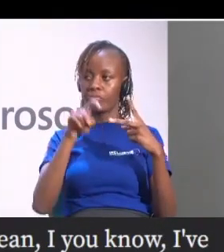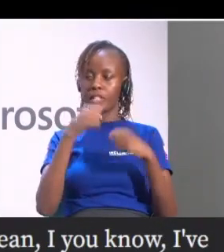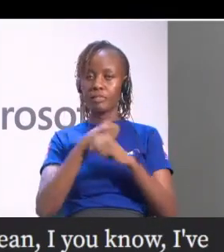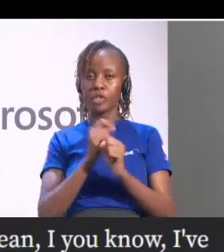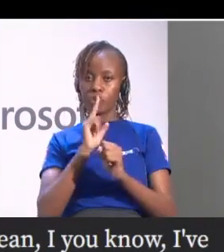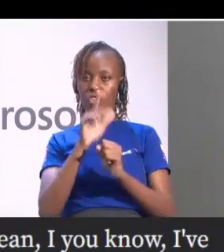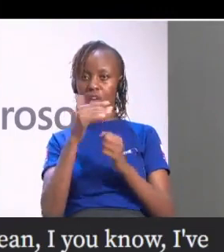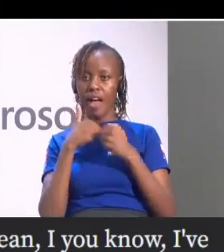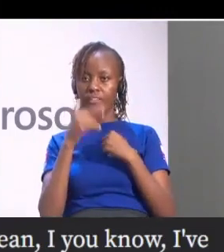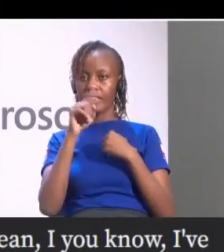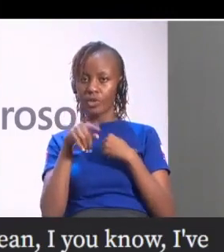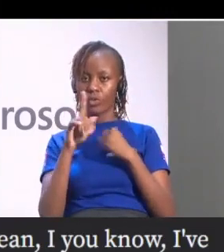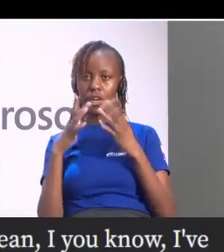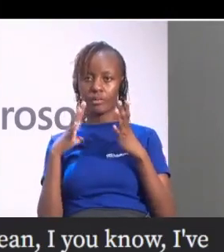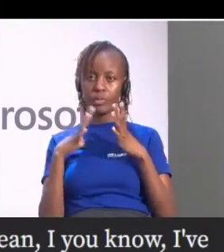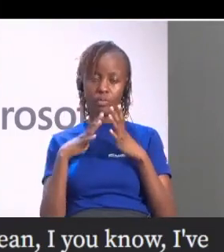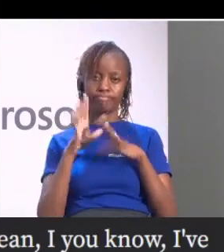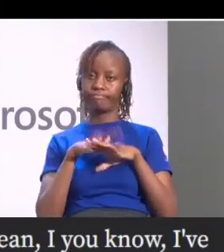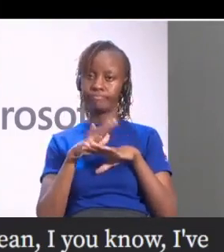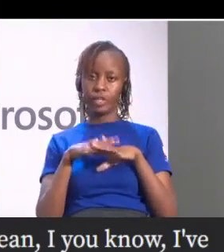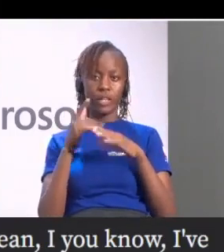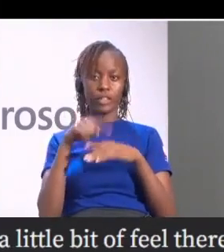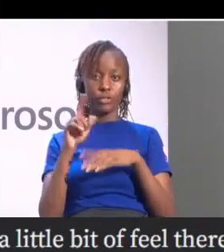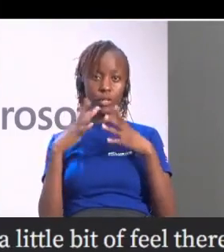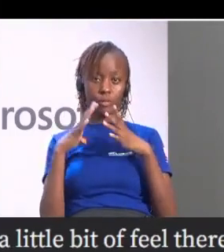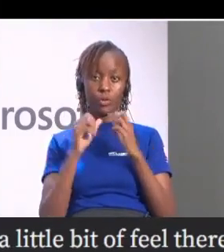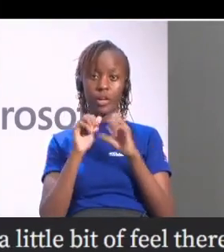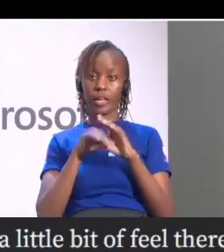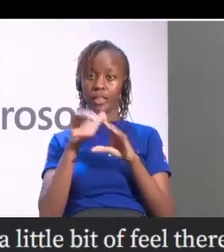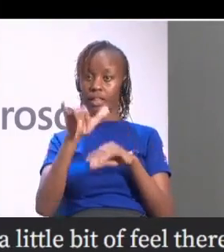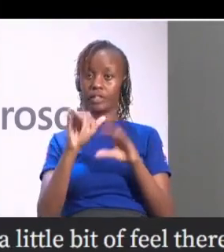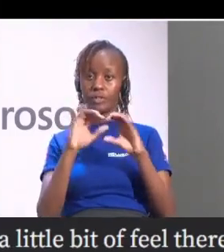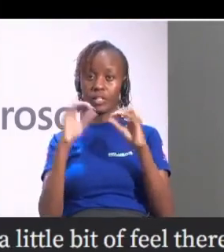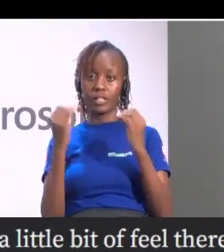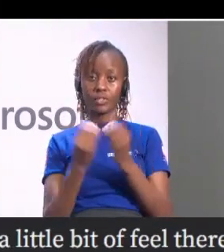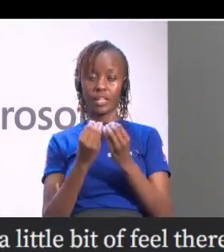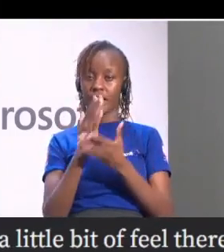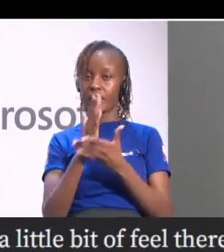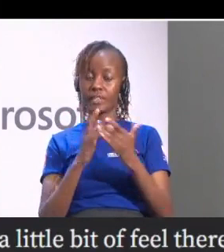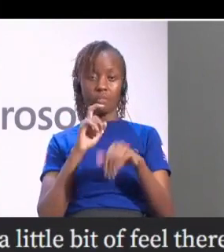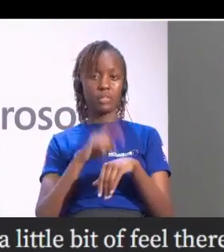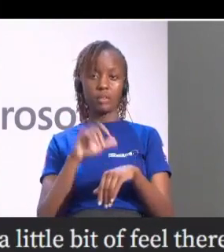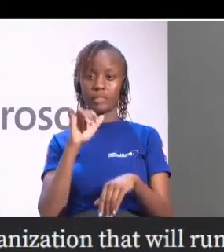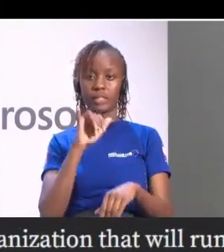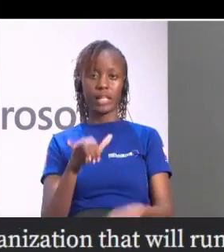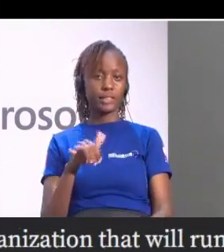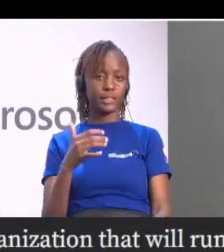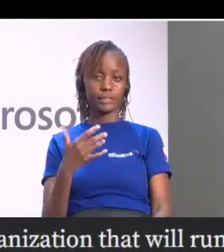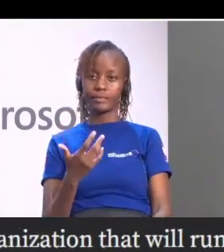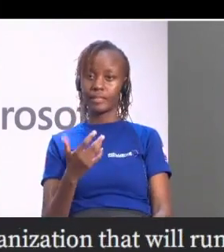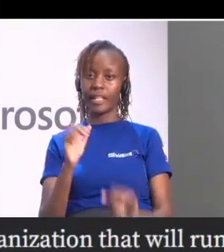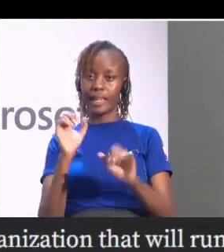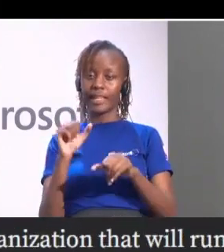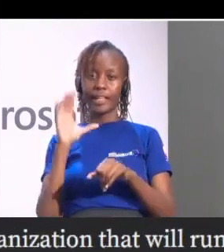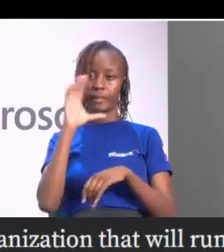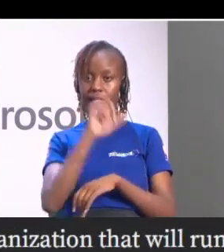right people at that table with that organization. And sometimes that's a slippery slope if you don't know that organization. You